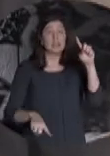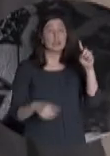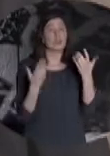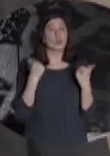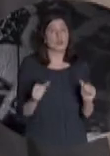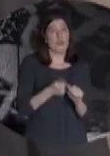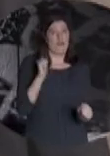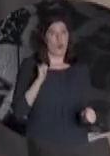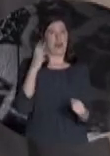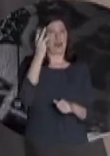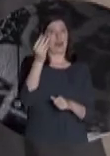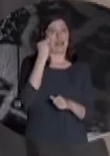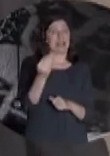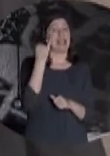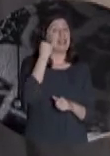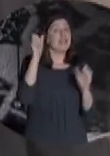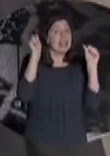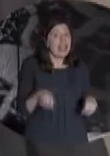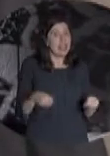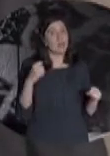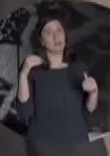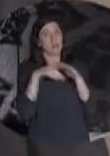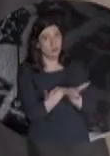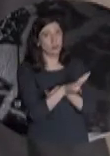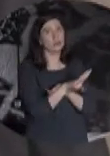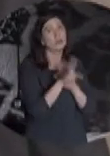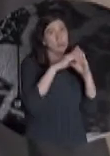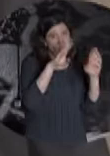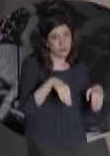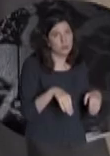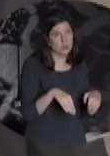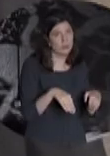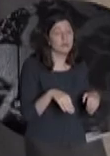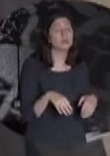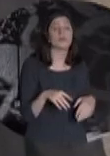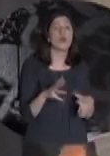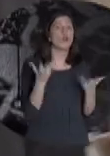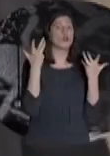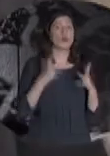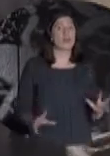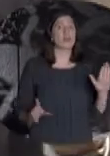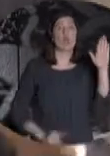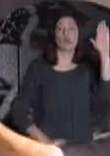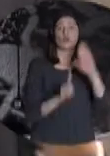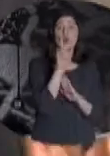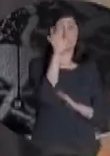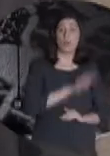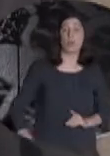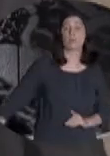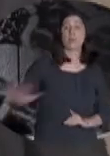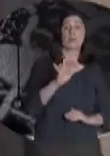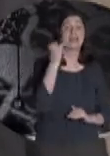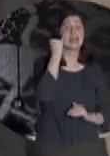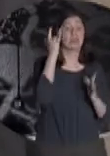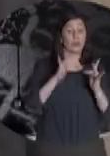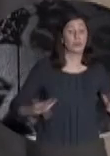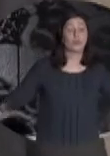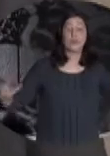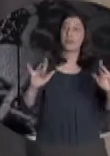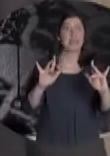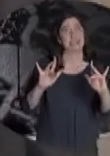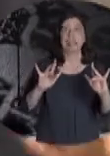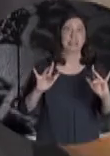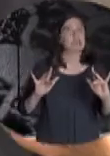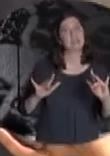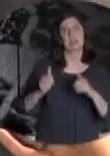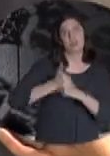caught outside. Try, if at all possible, to get inside. You don't want to be the tallest object in an open field for lightning to